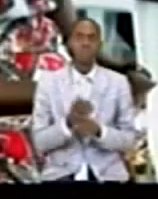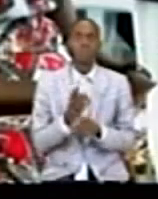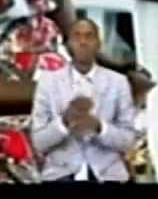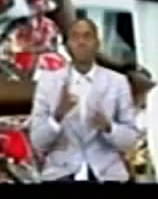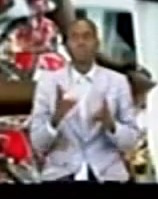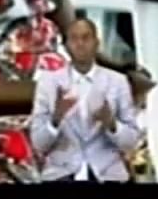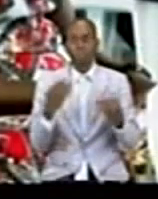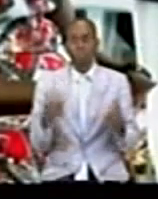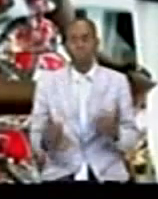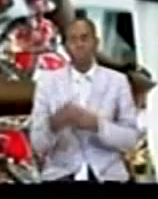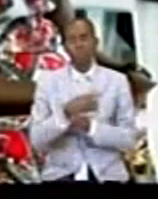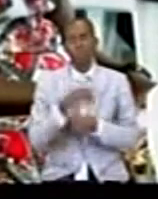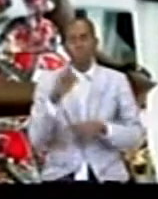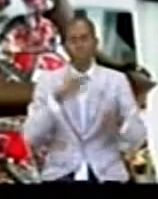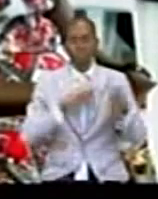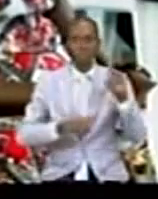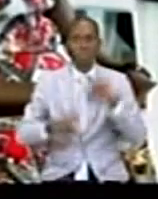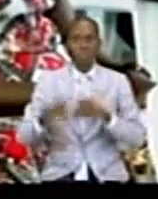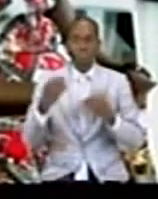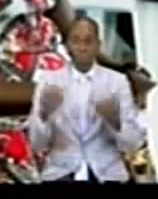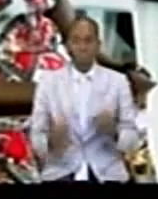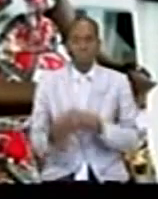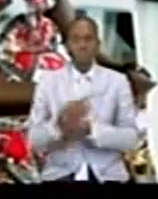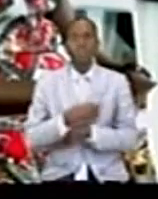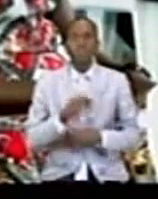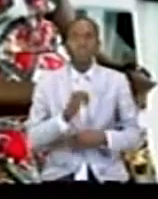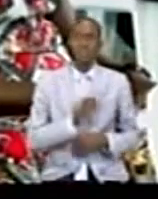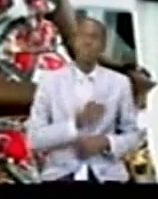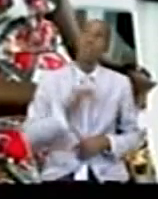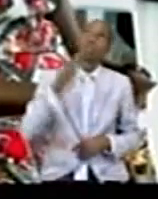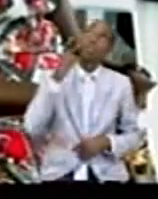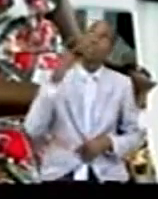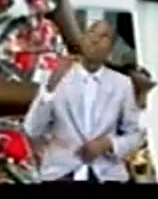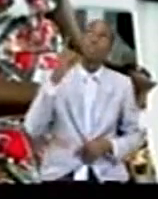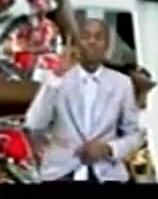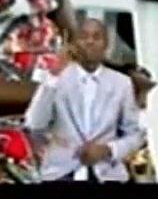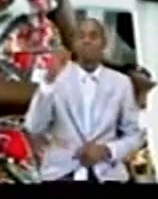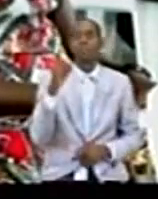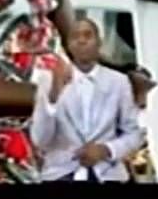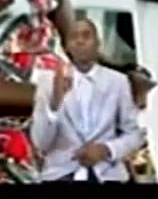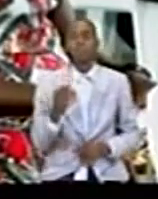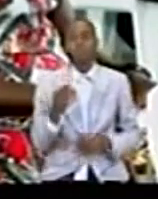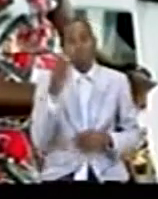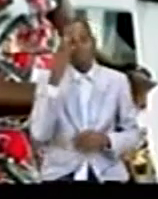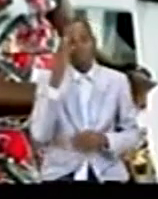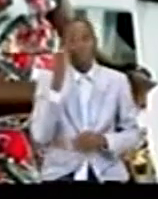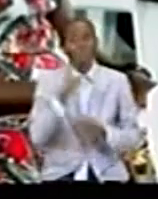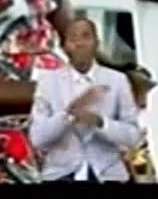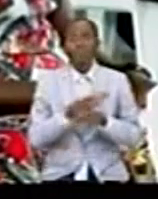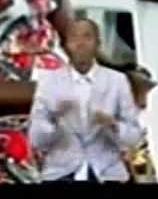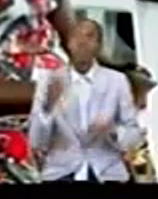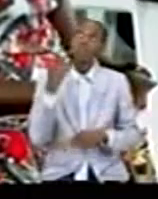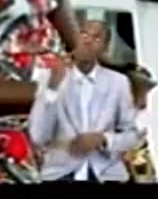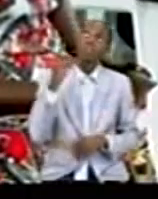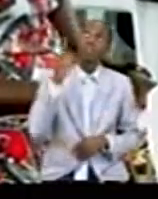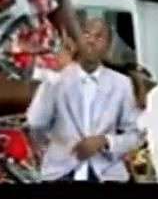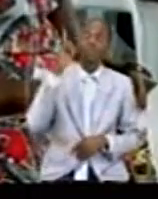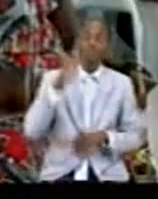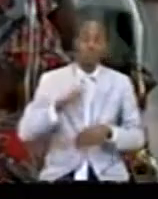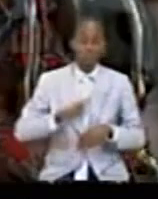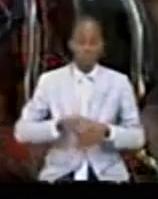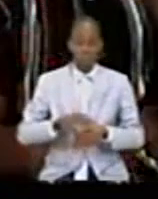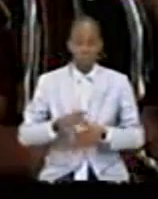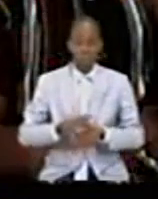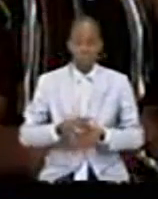him. I said today I see him. You know, if you don't see him on earth, you'll not see him